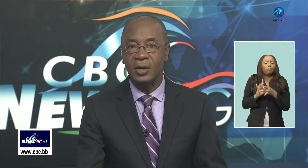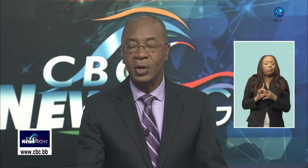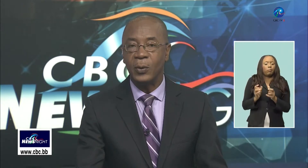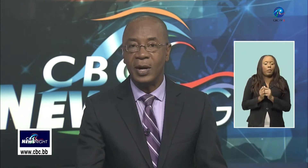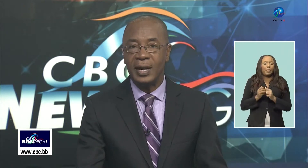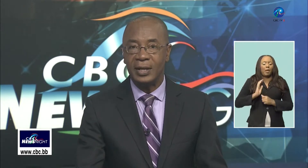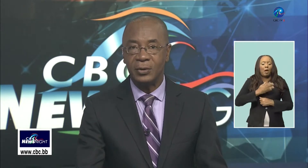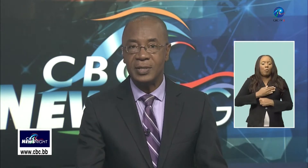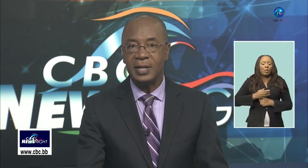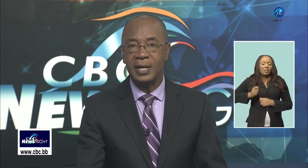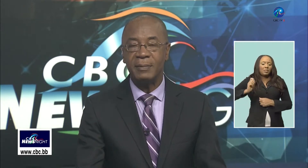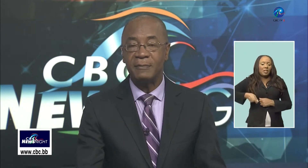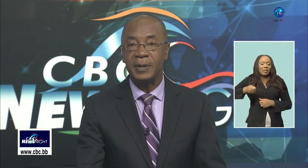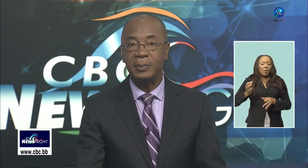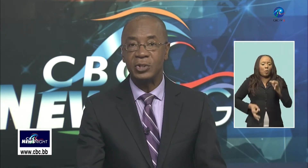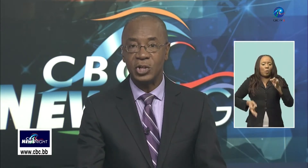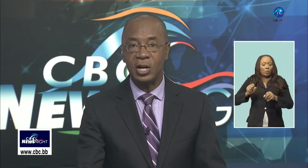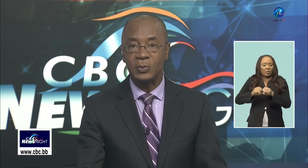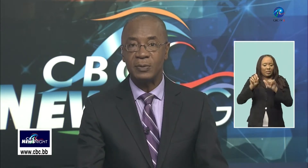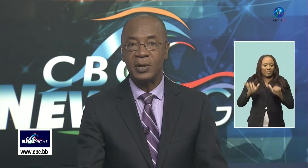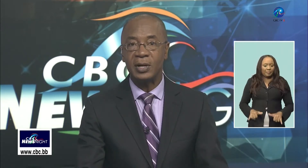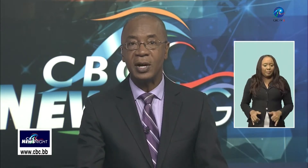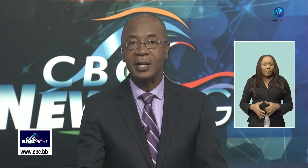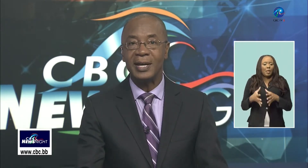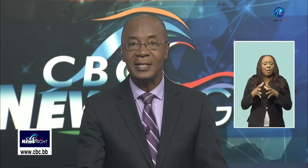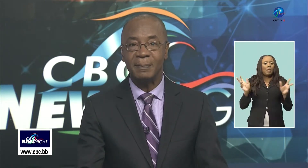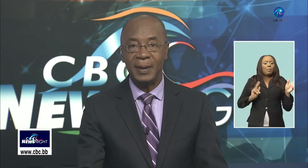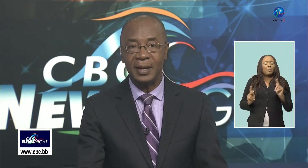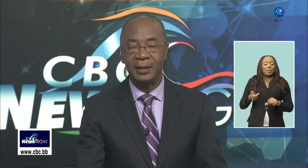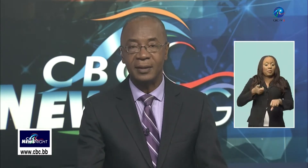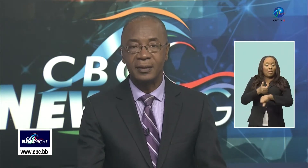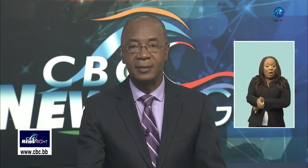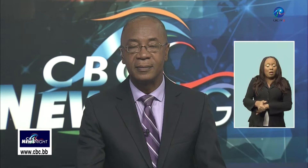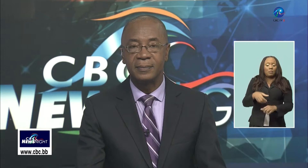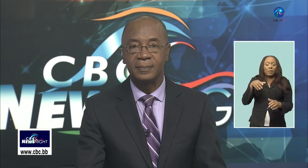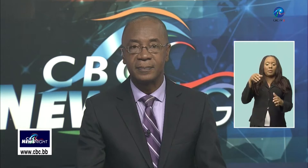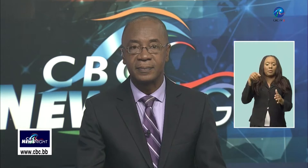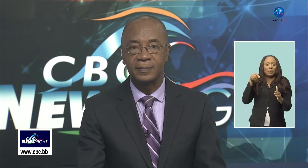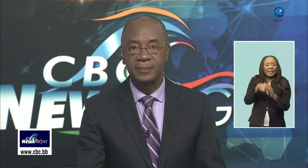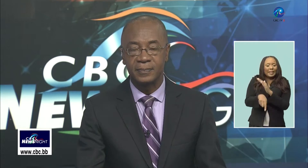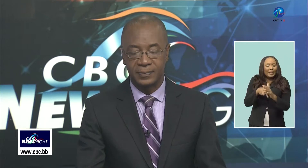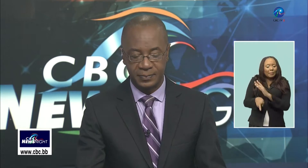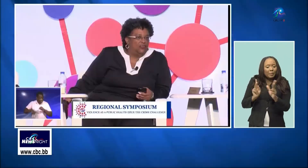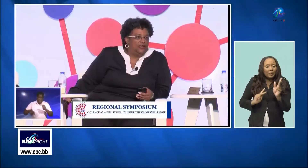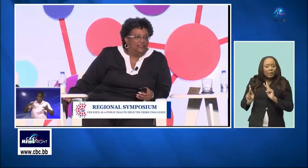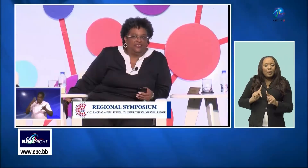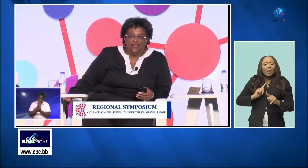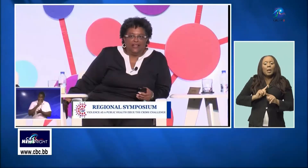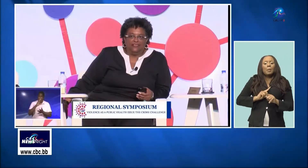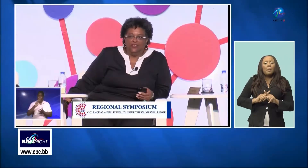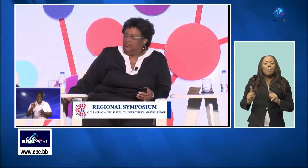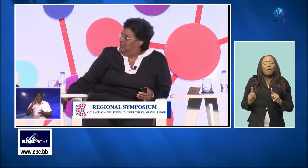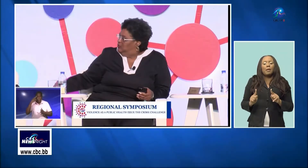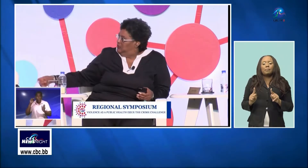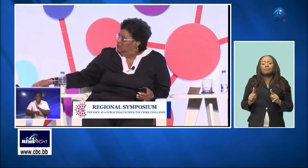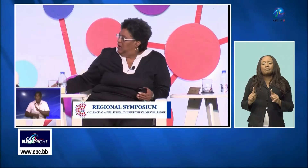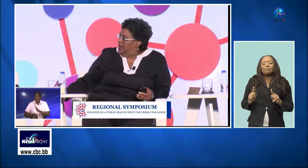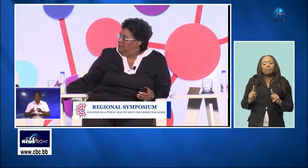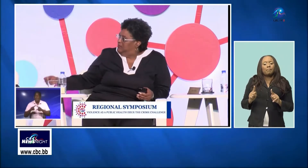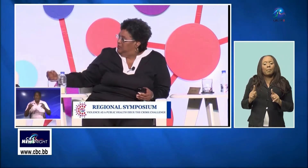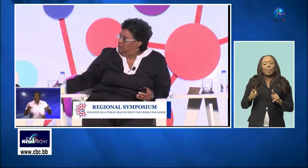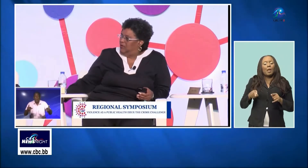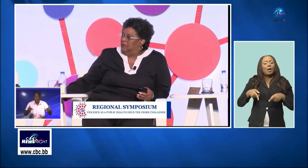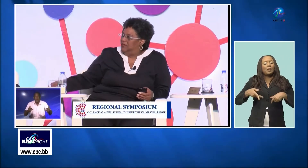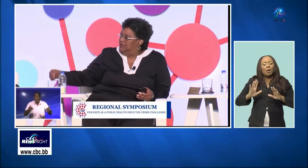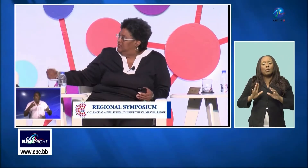system, where an increasing number of people charged with murder are getting bail. When I look at the stats, not just out of